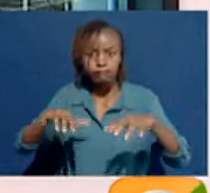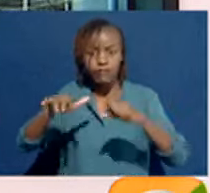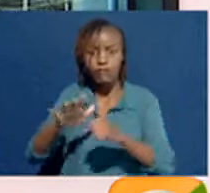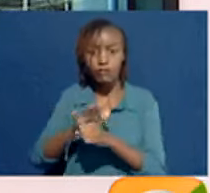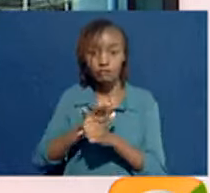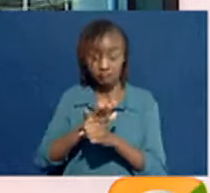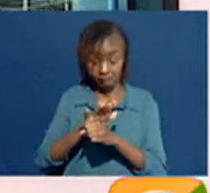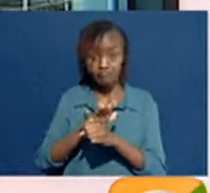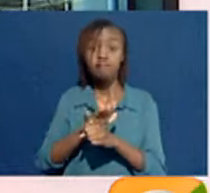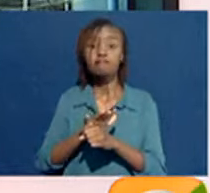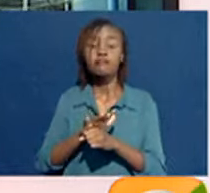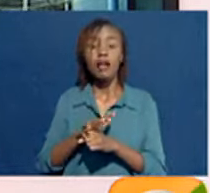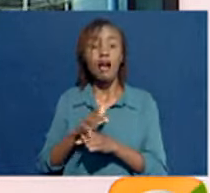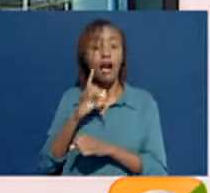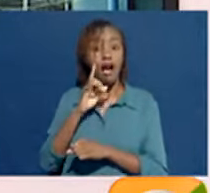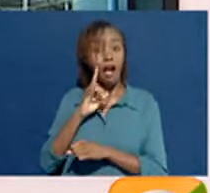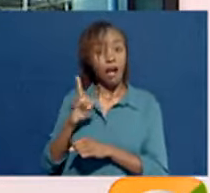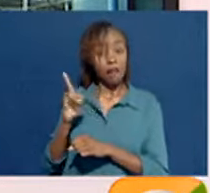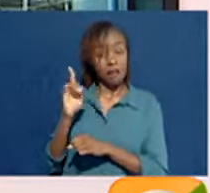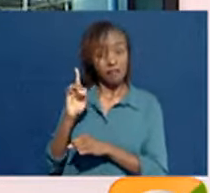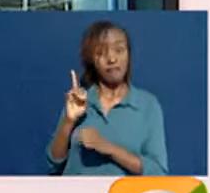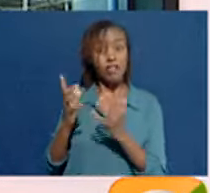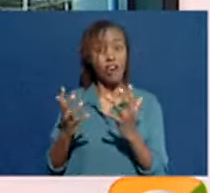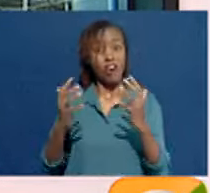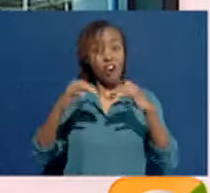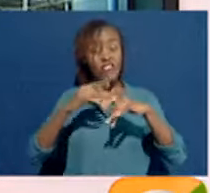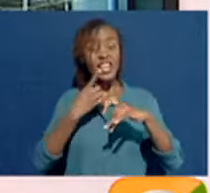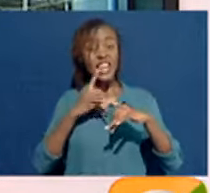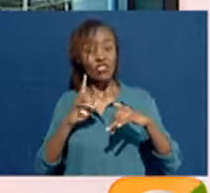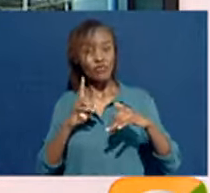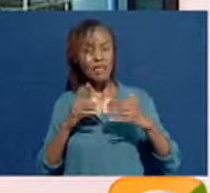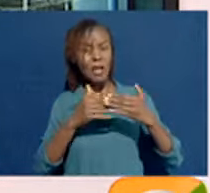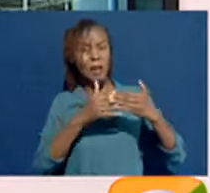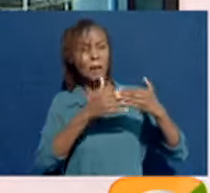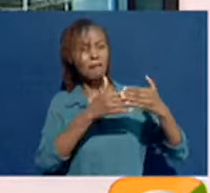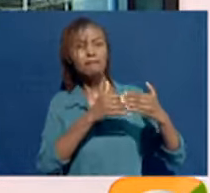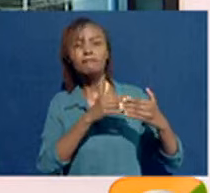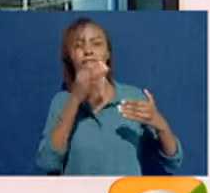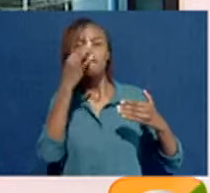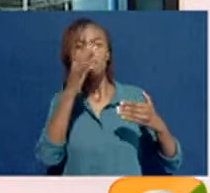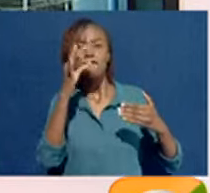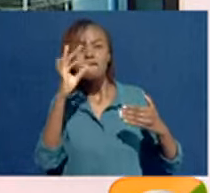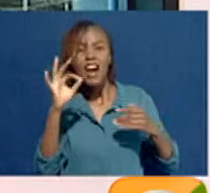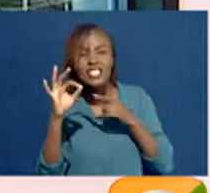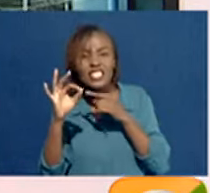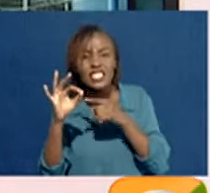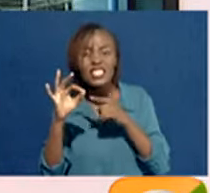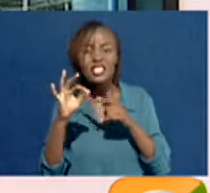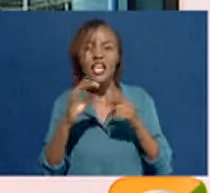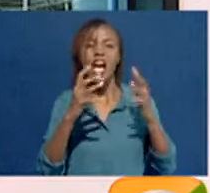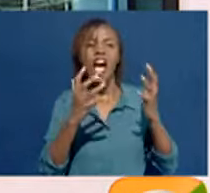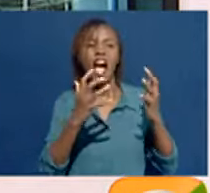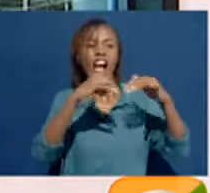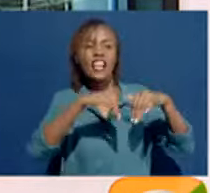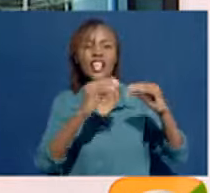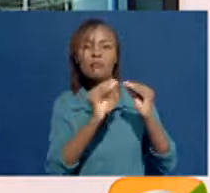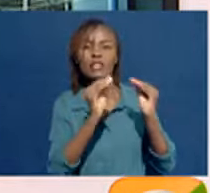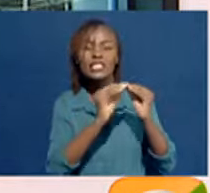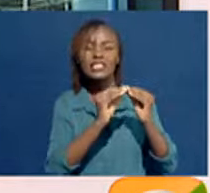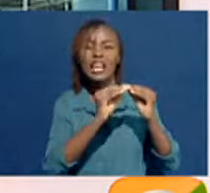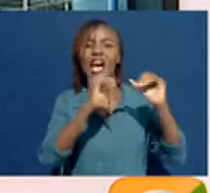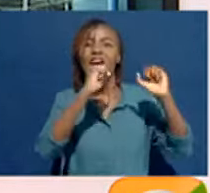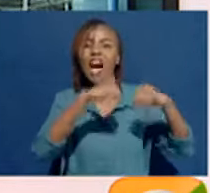2015, 190 nations signed up to the Paris Agreement and committed to reducing their greenhouse gas